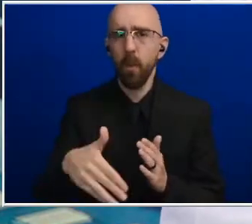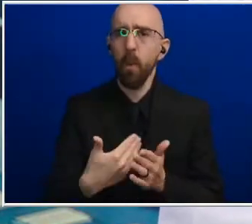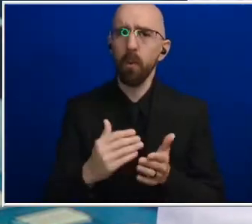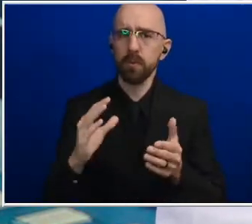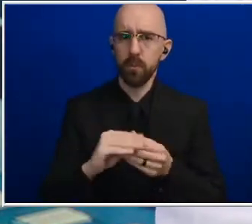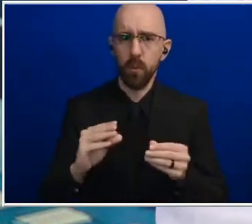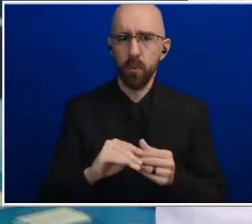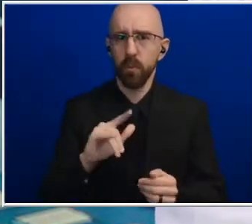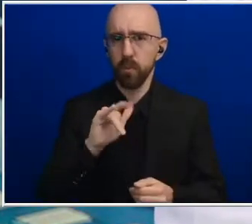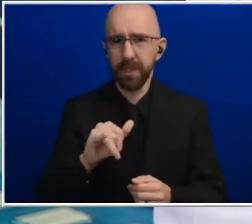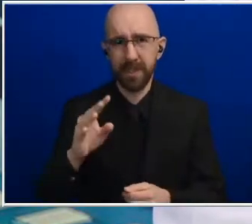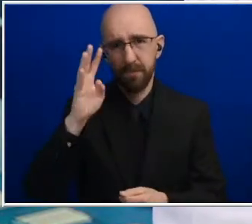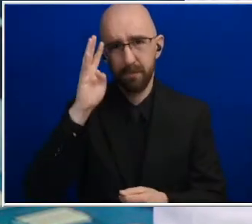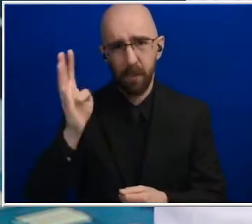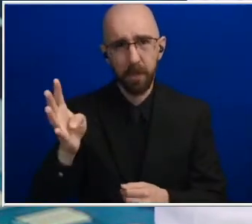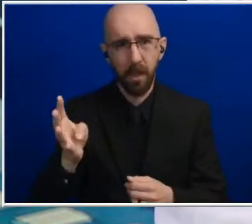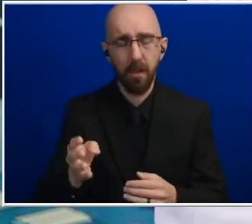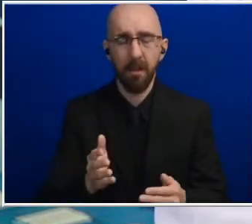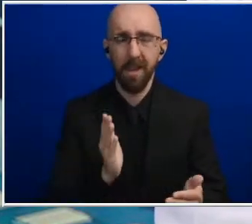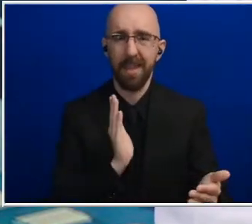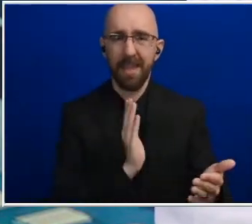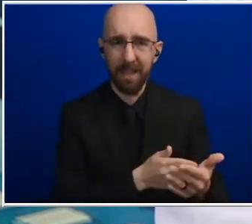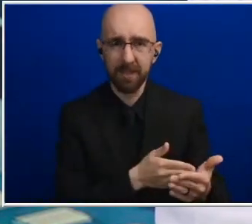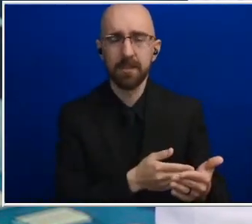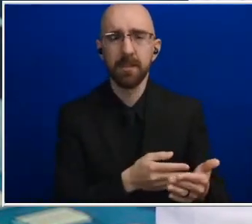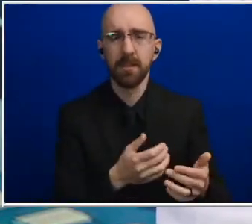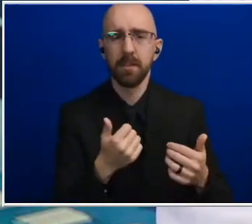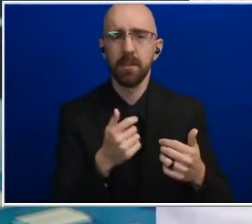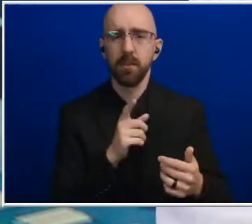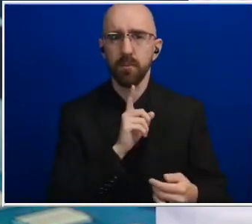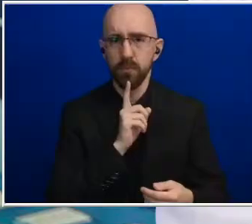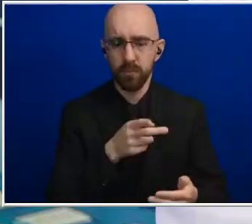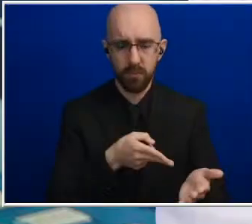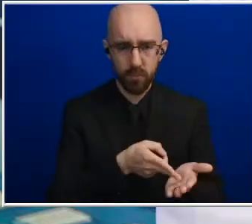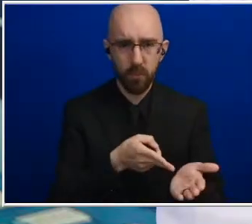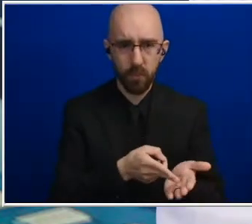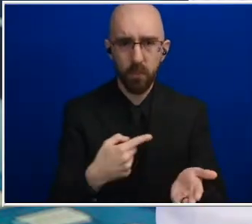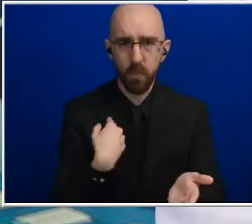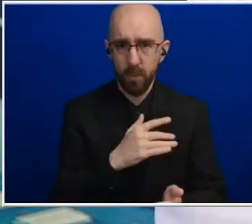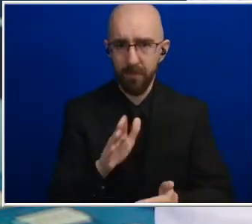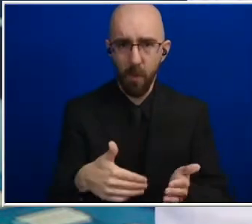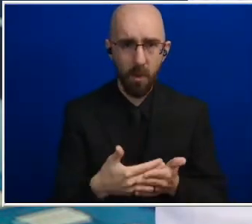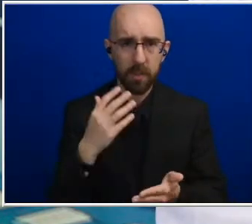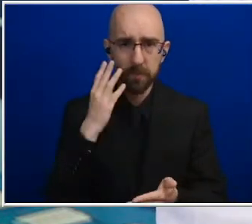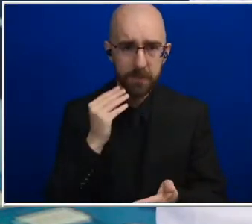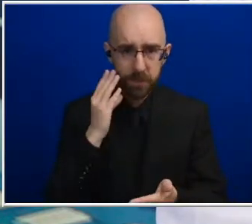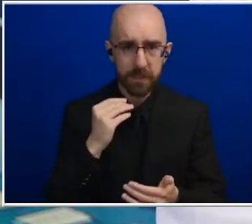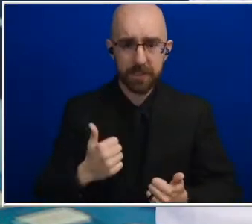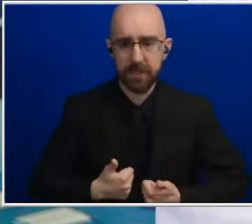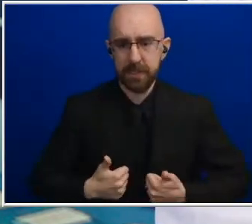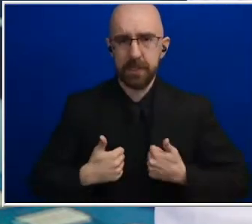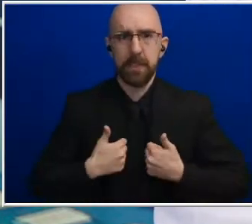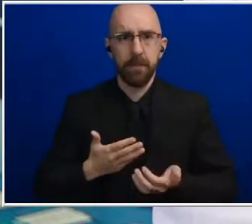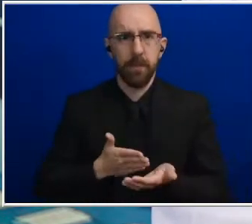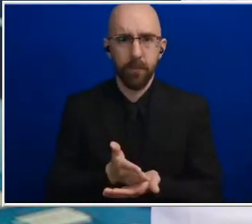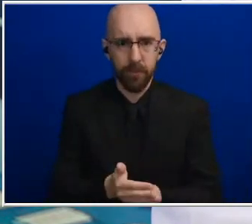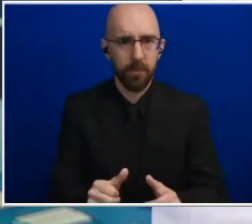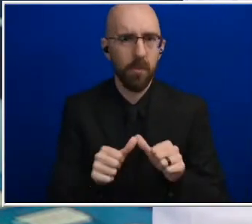poppycock, against the truth that we have all experienced and lived on an ongoing